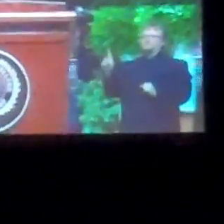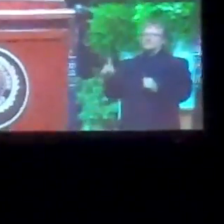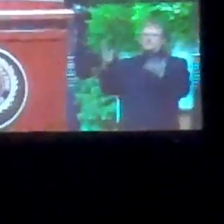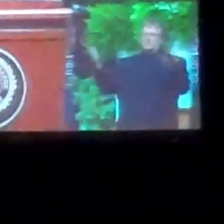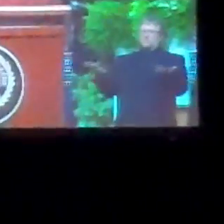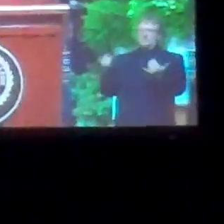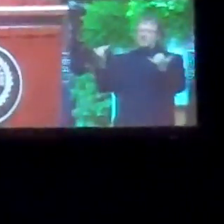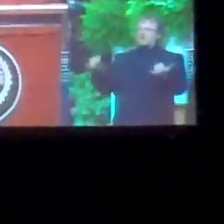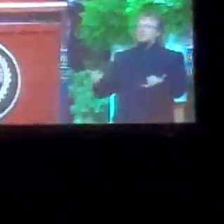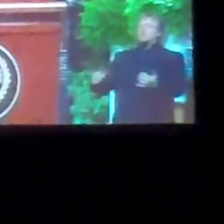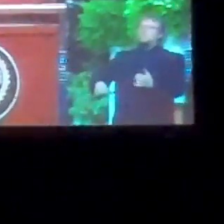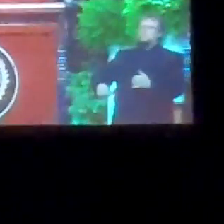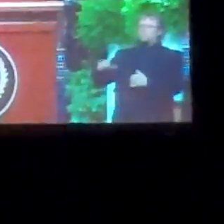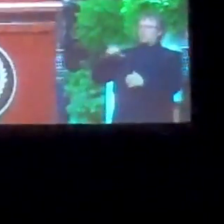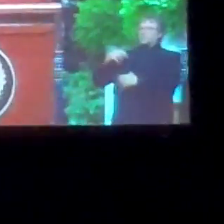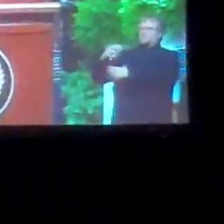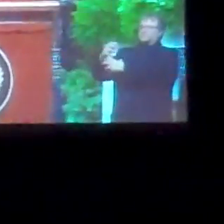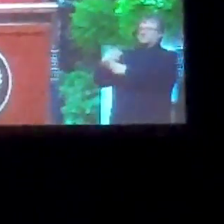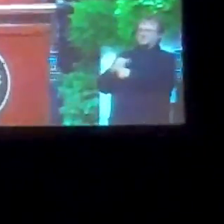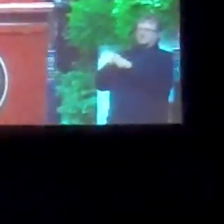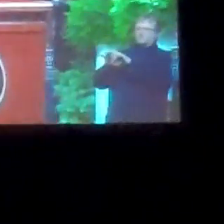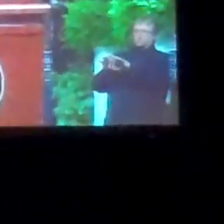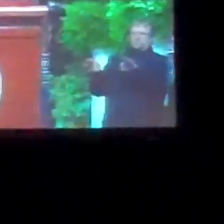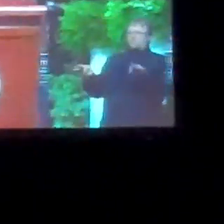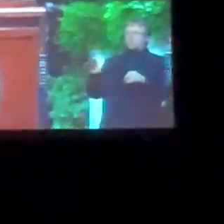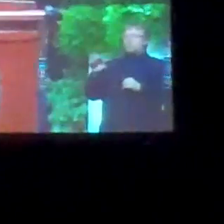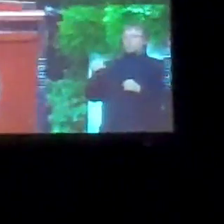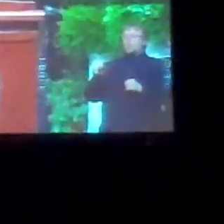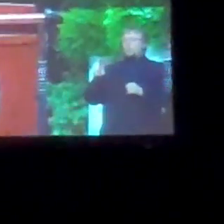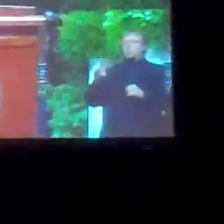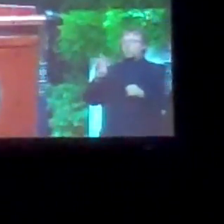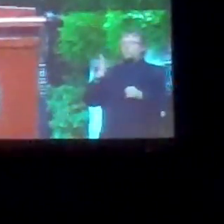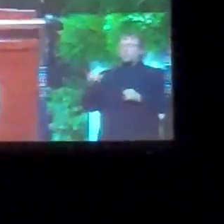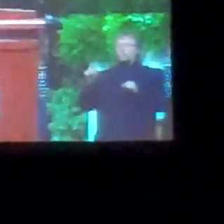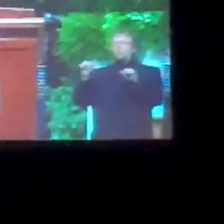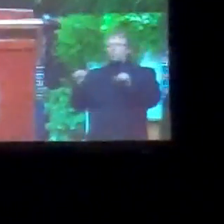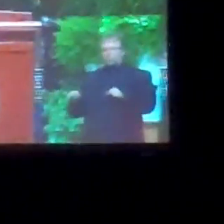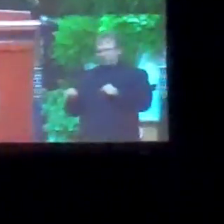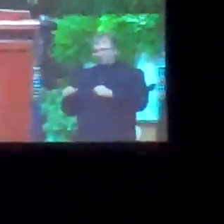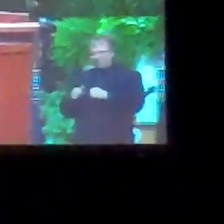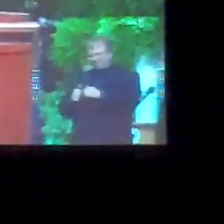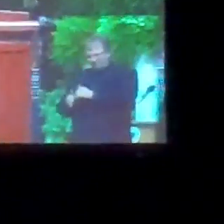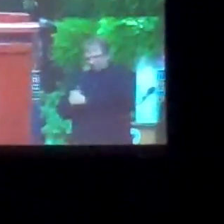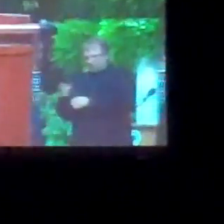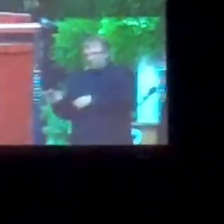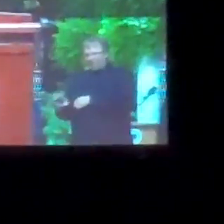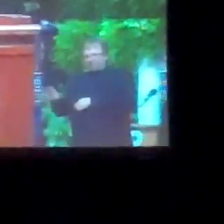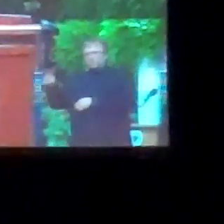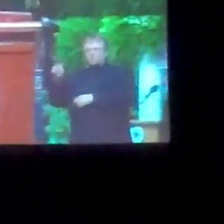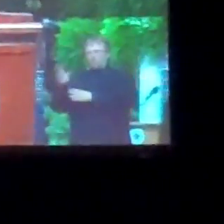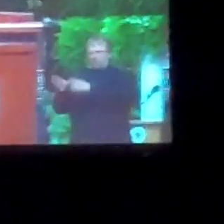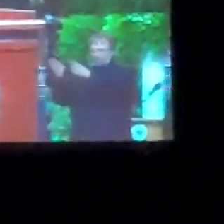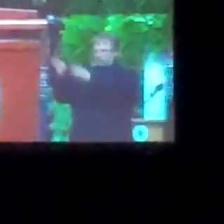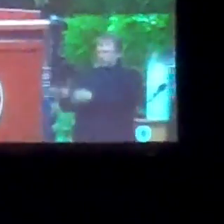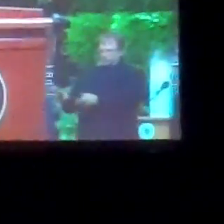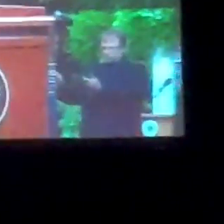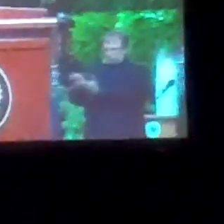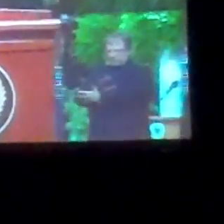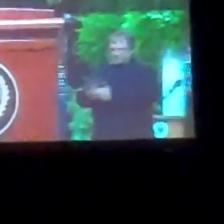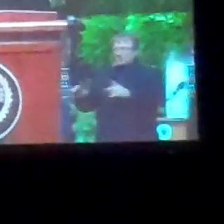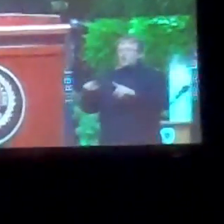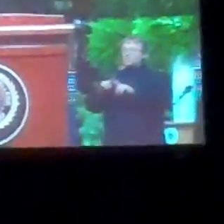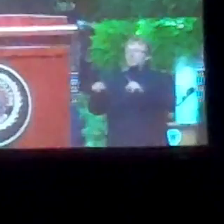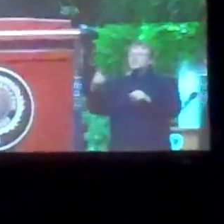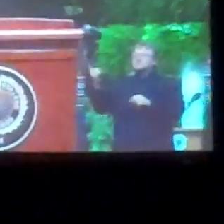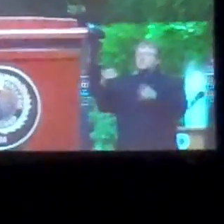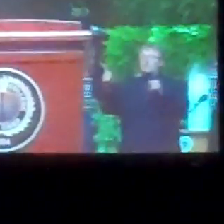proudly receive her diploma. Aubrey could have followed a path to personal destruction, but something happened